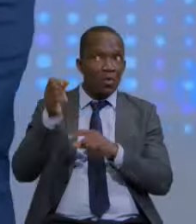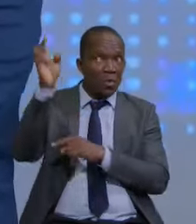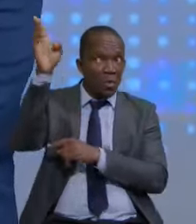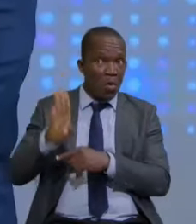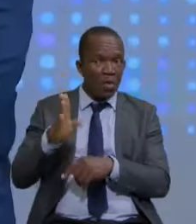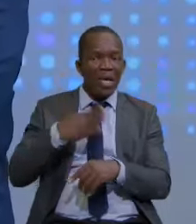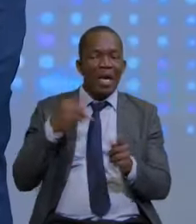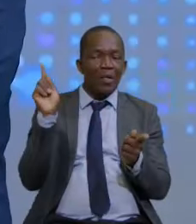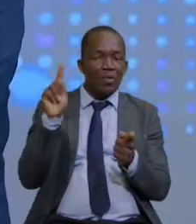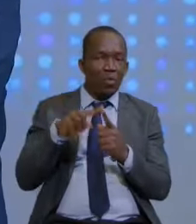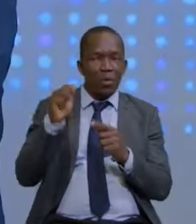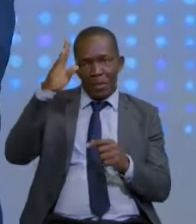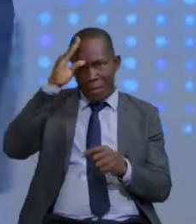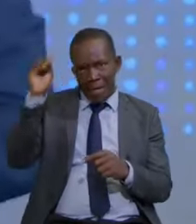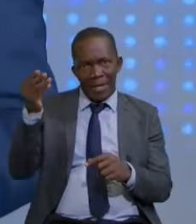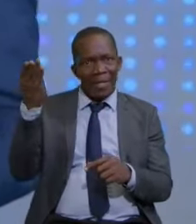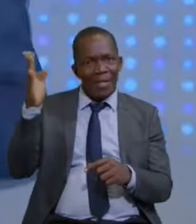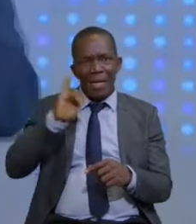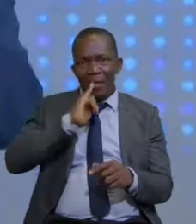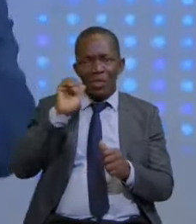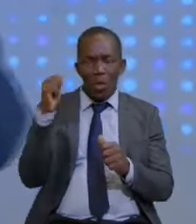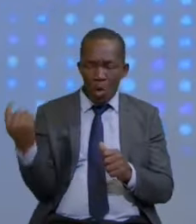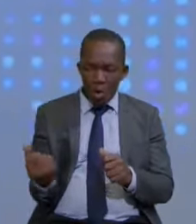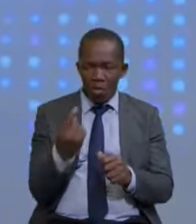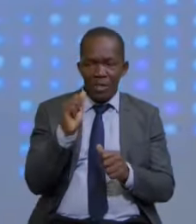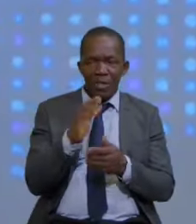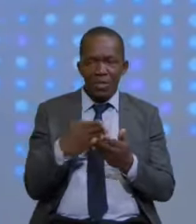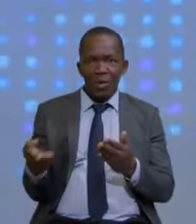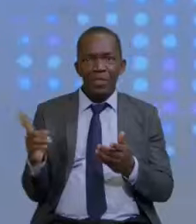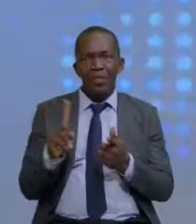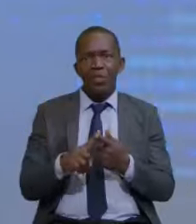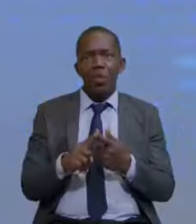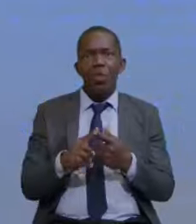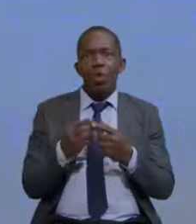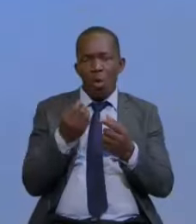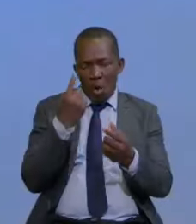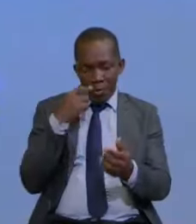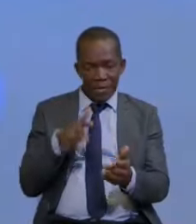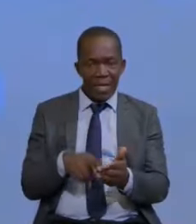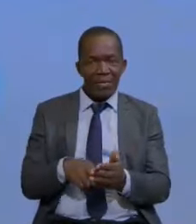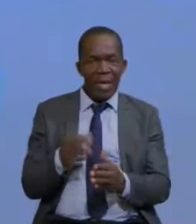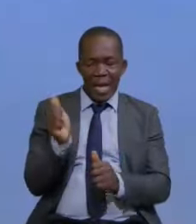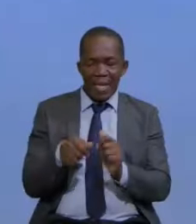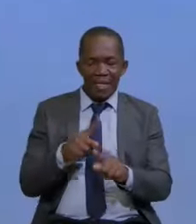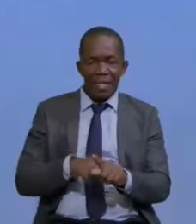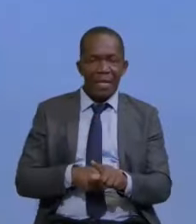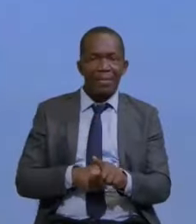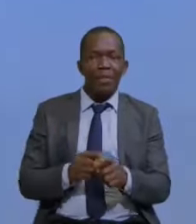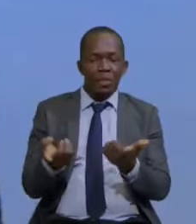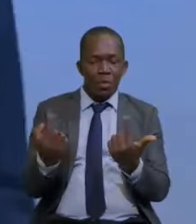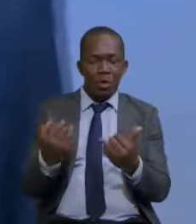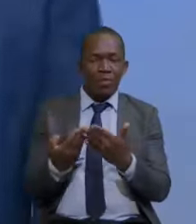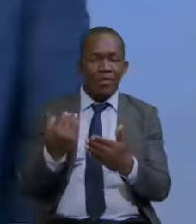the word of Christ, the one of all authority, it says, teaching them to observe all